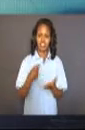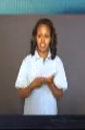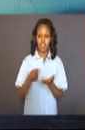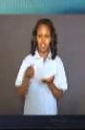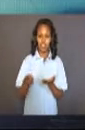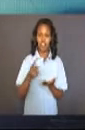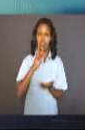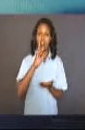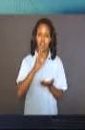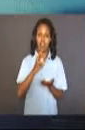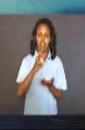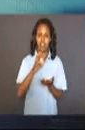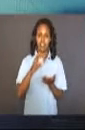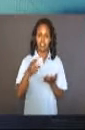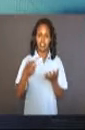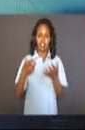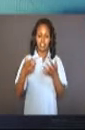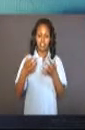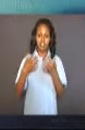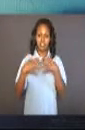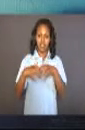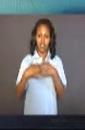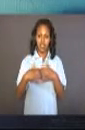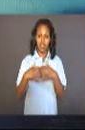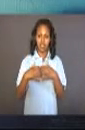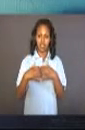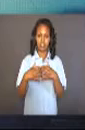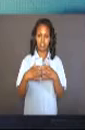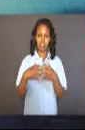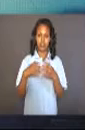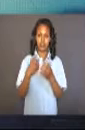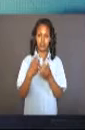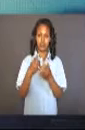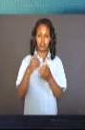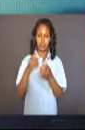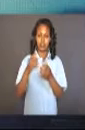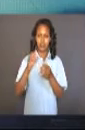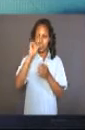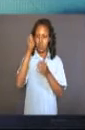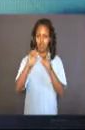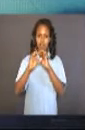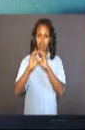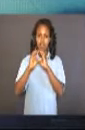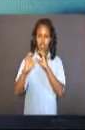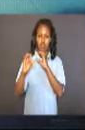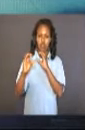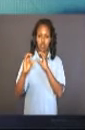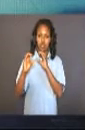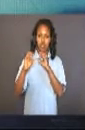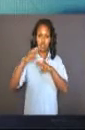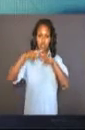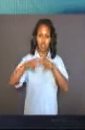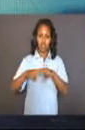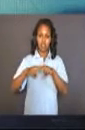These are devices that rely on vacuum tubes